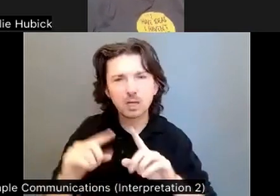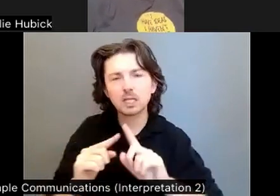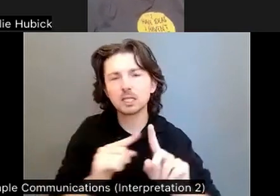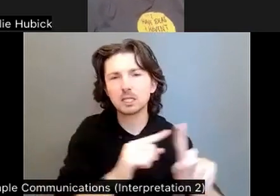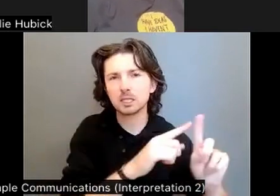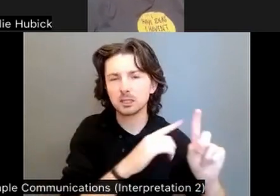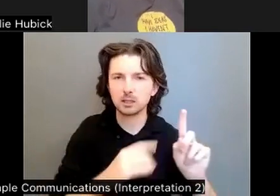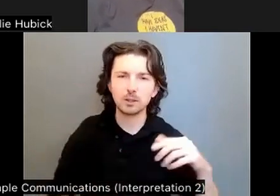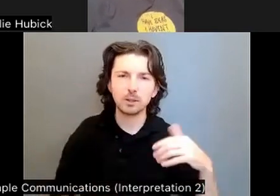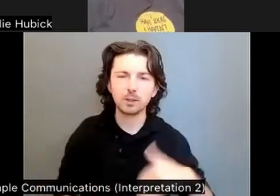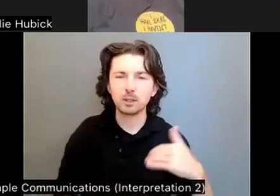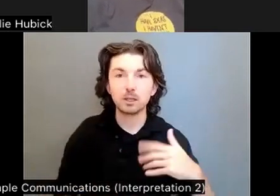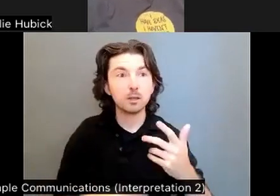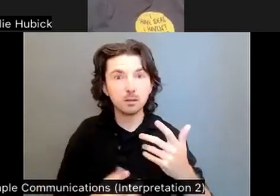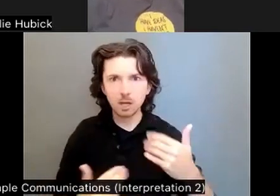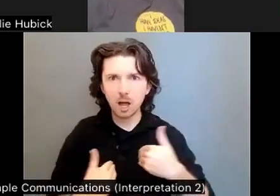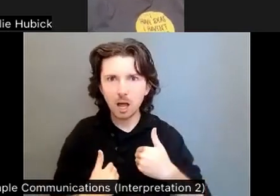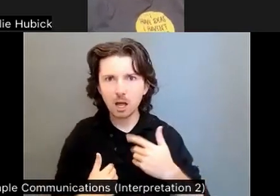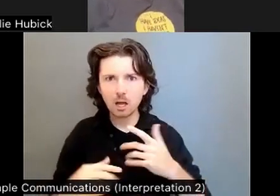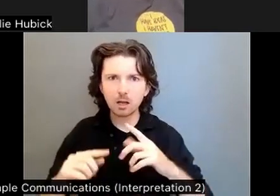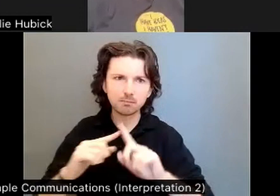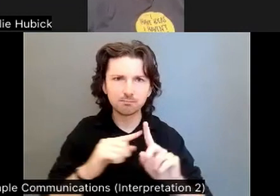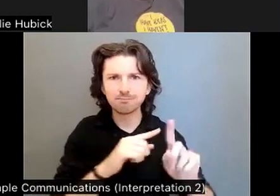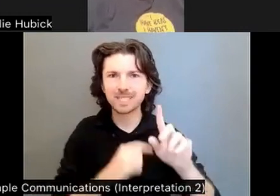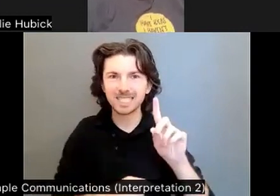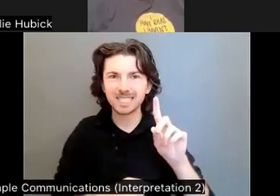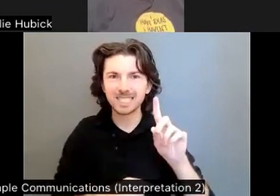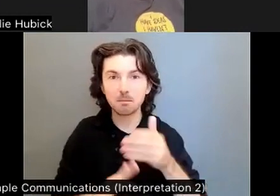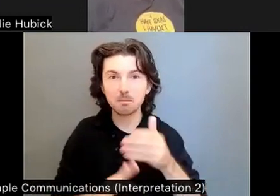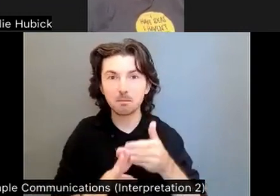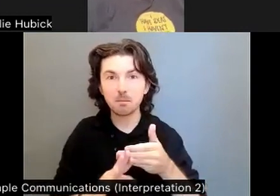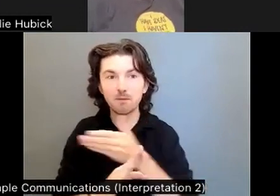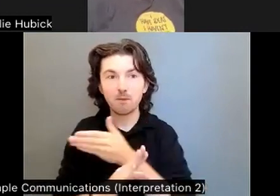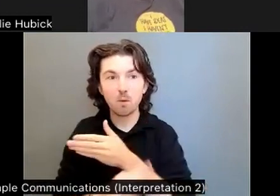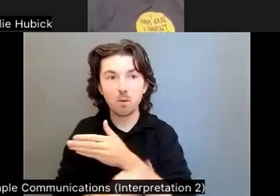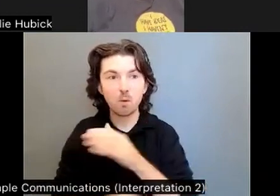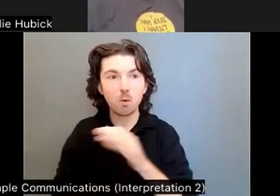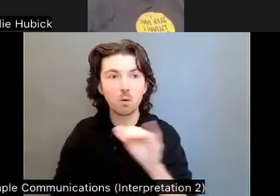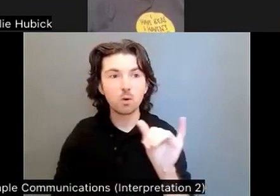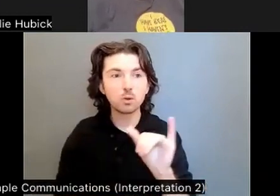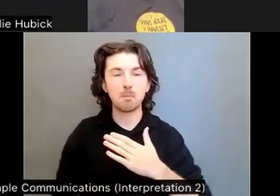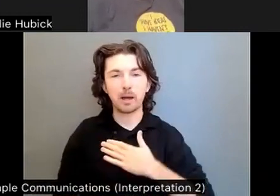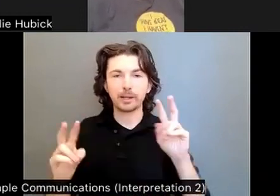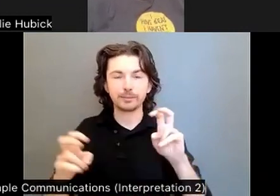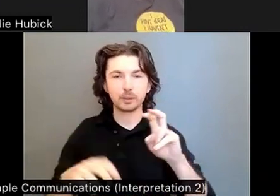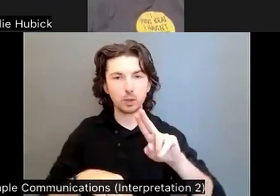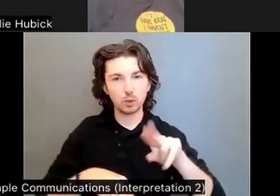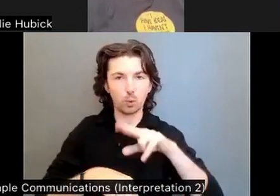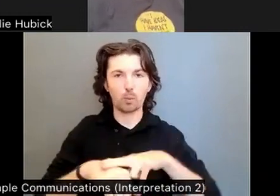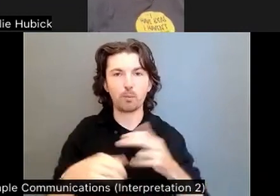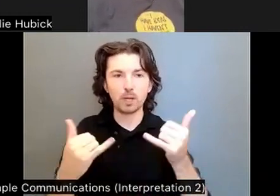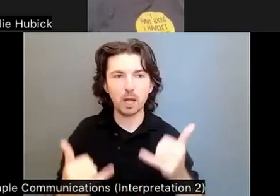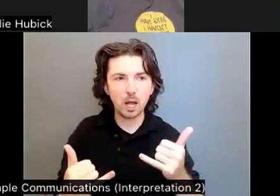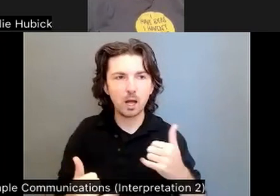various forms of disabilities prior to, but my normal now, a lot of why I have so